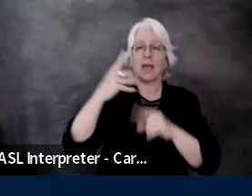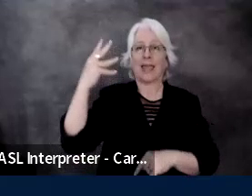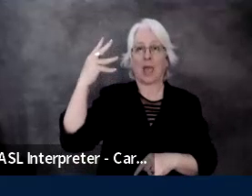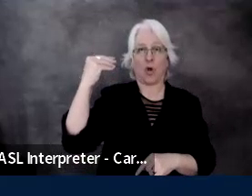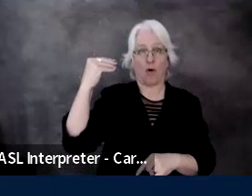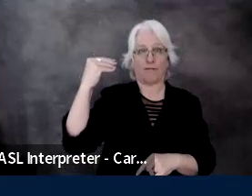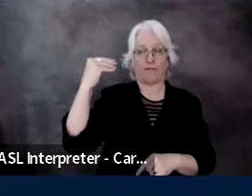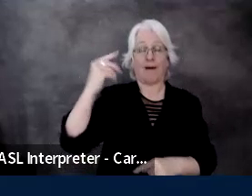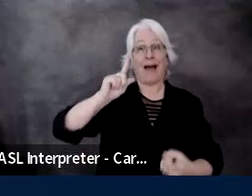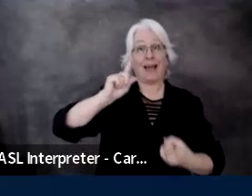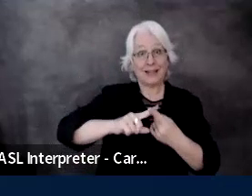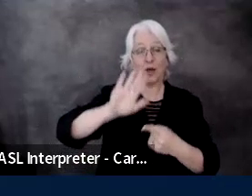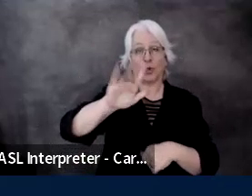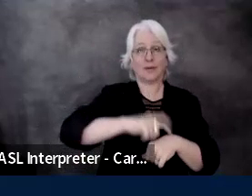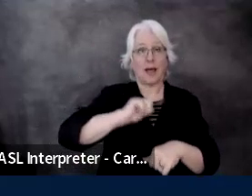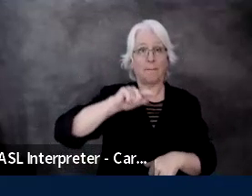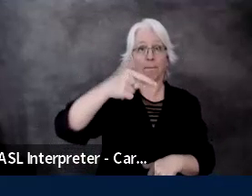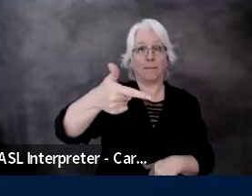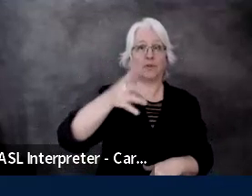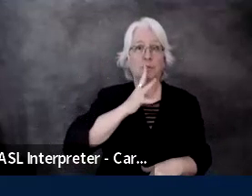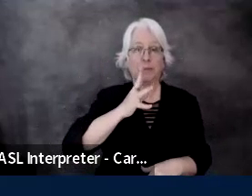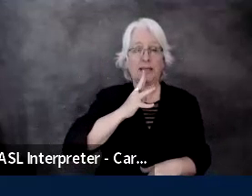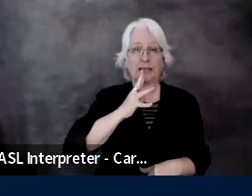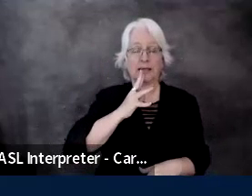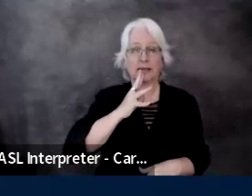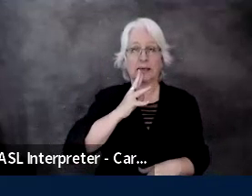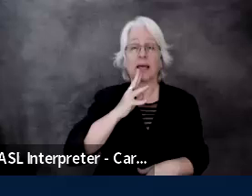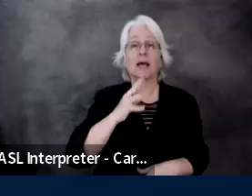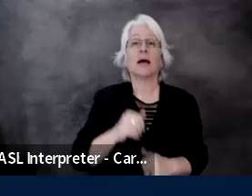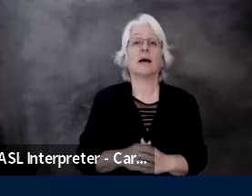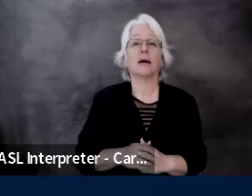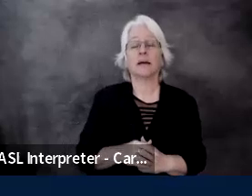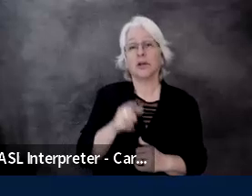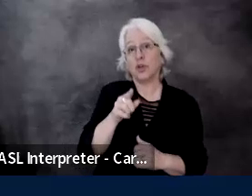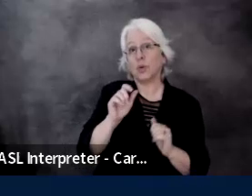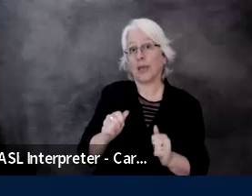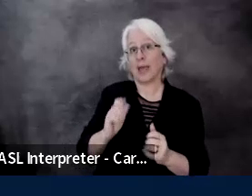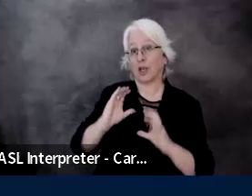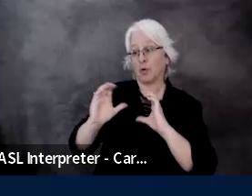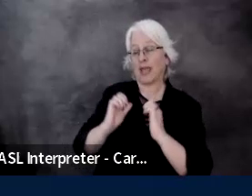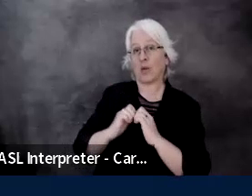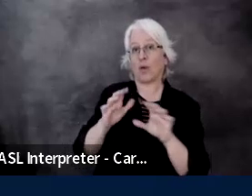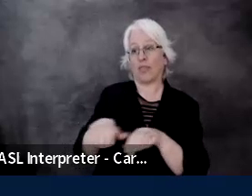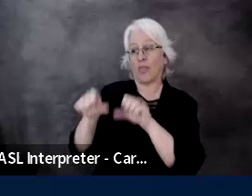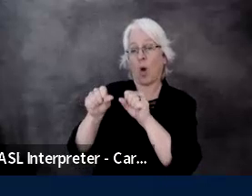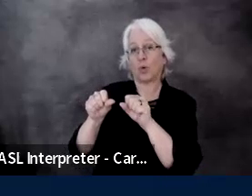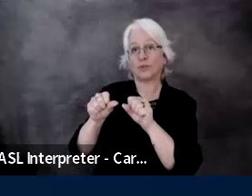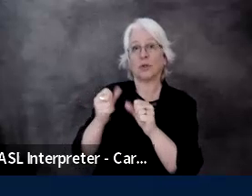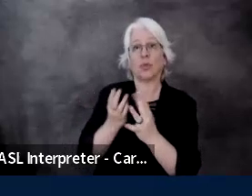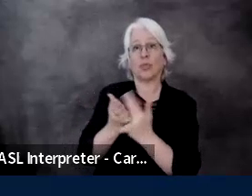to speak. You may then use the chat feature to communicate with the host if you need additional